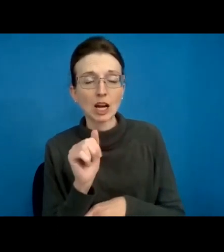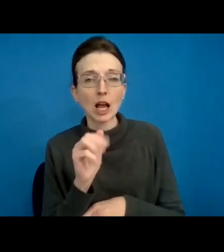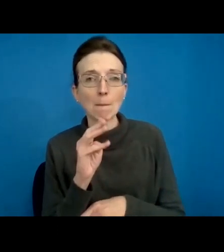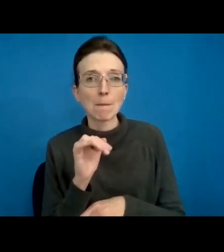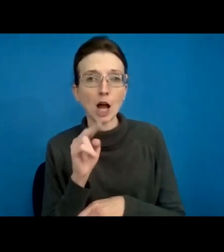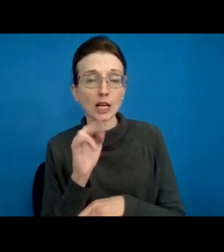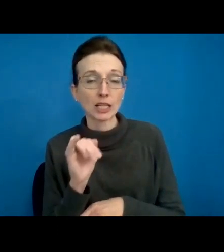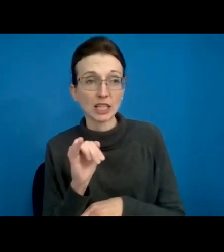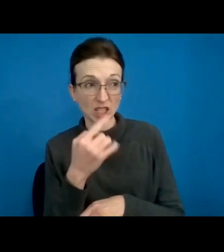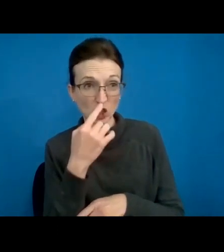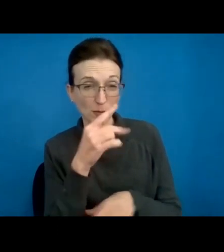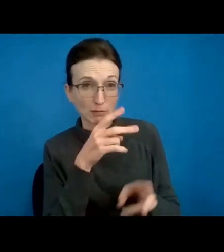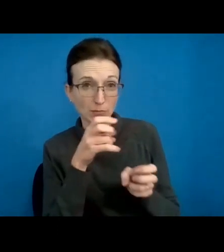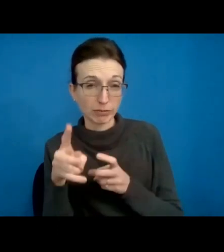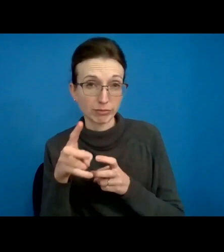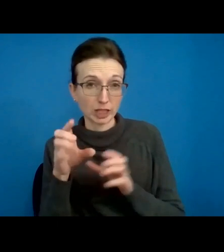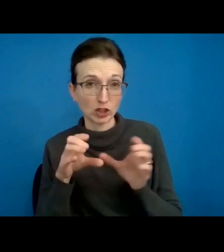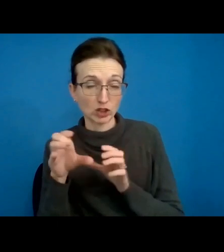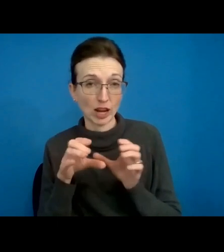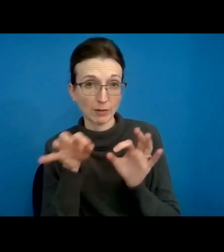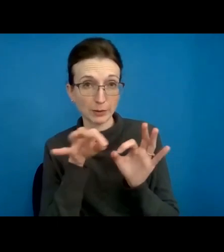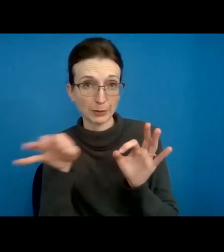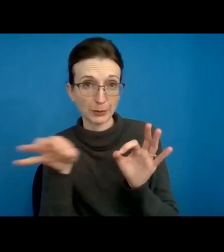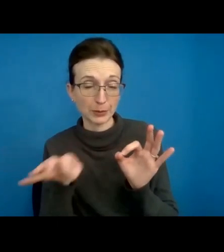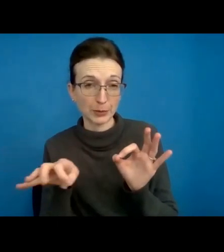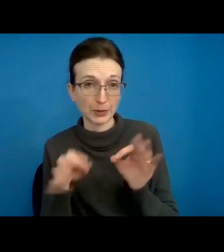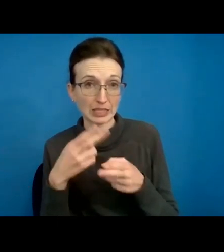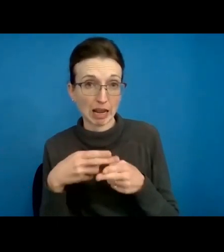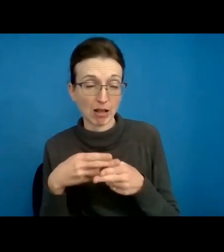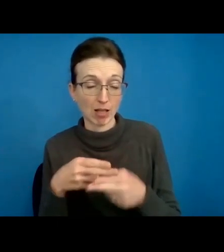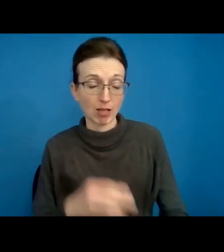mind popping that into the chat for us?